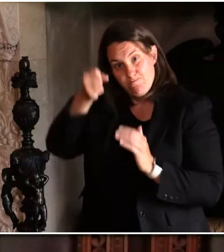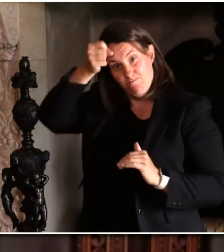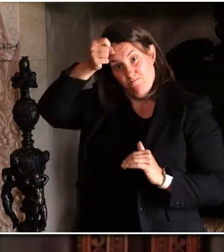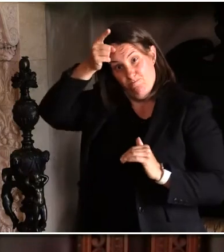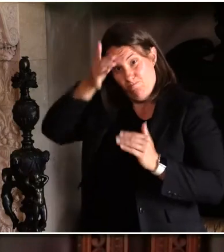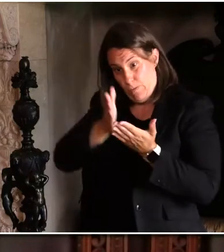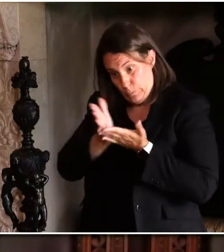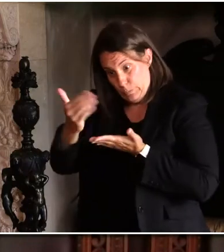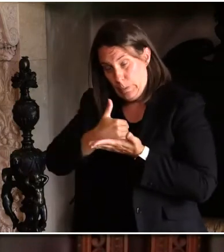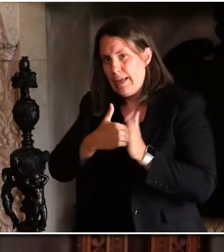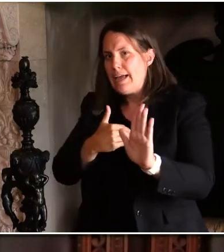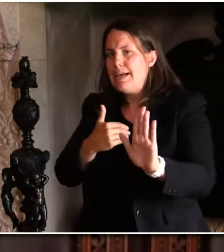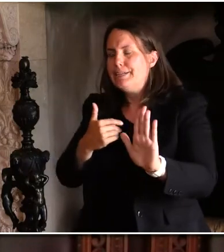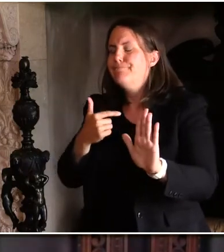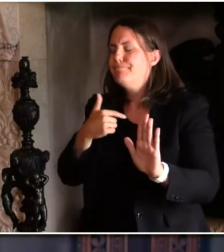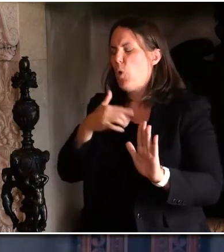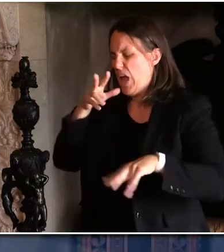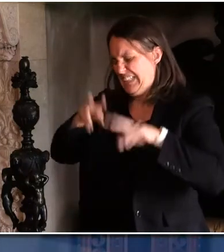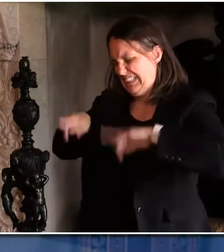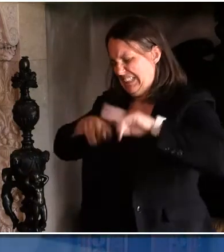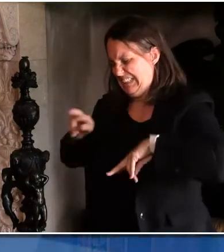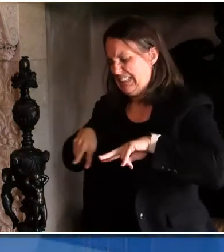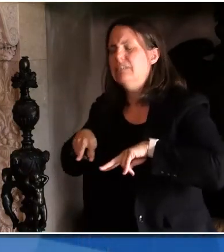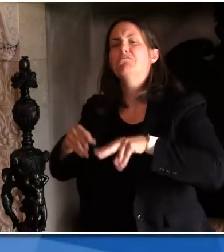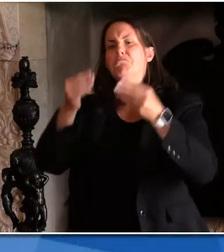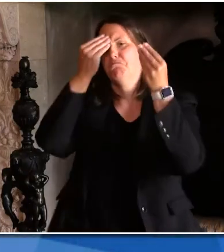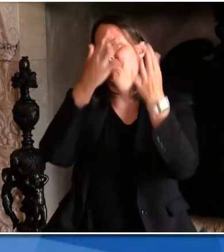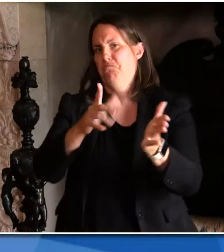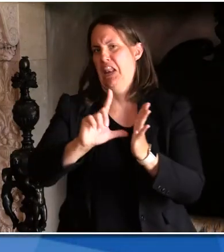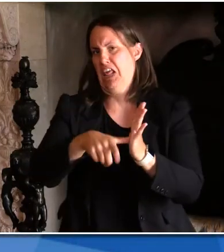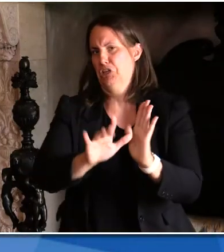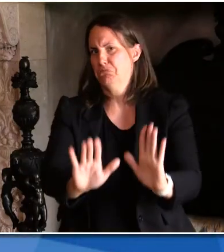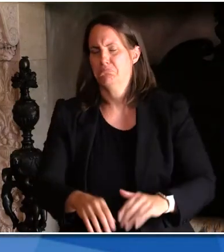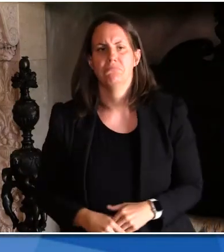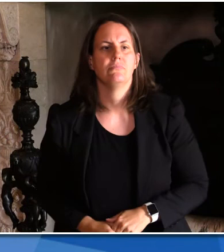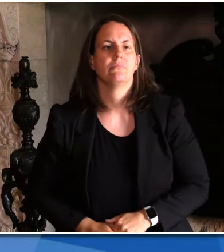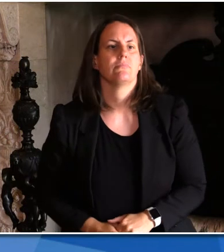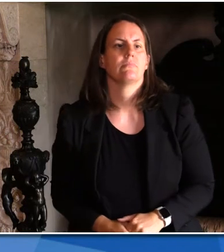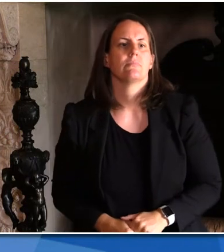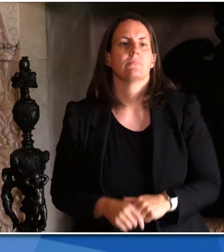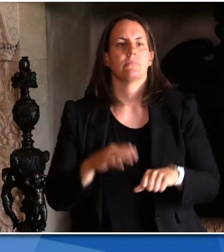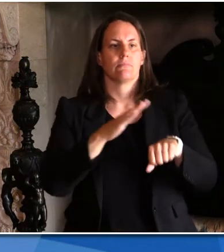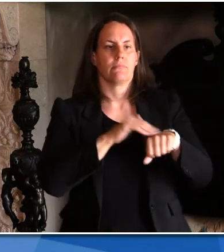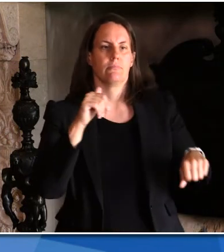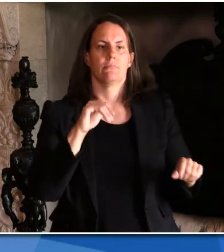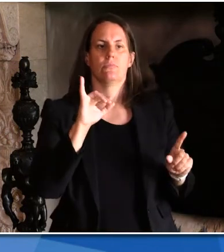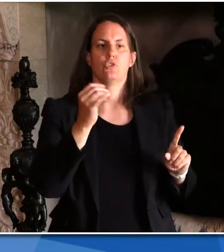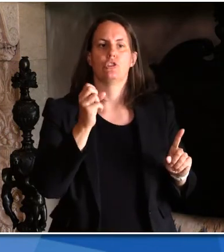you. Thank you, Eric. Now to Jessica Van Egren from Up North News. Jessica?